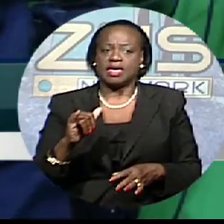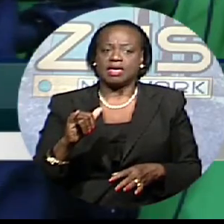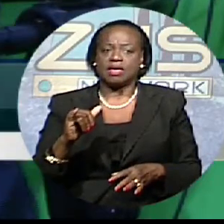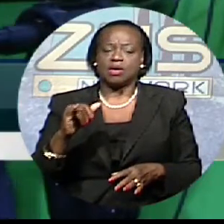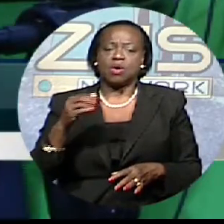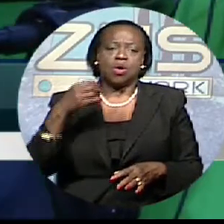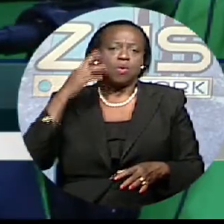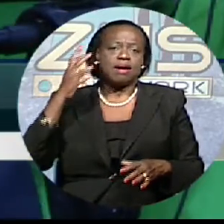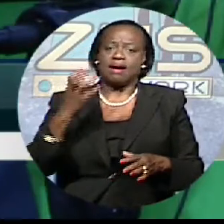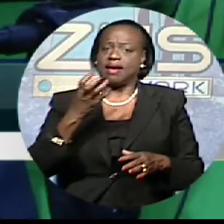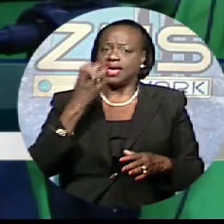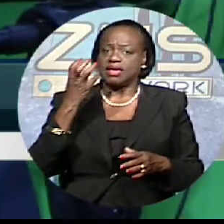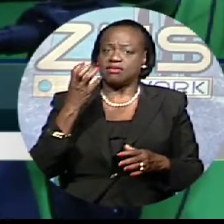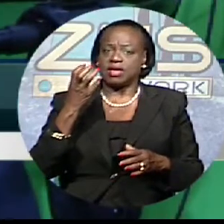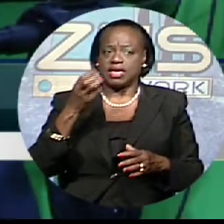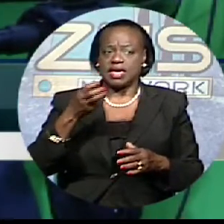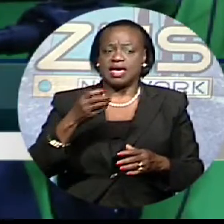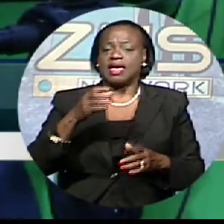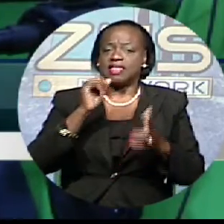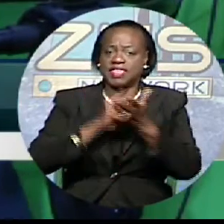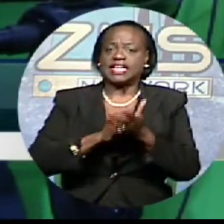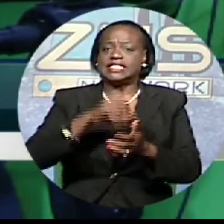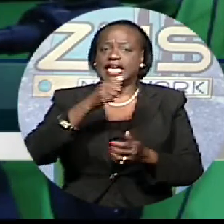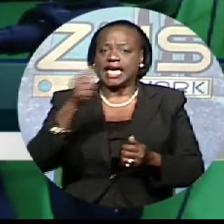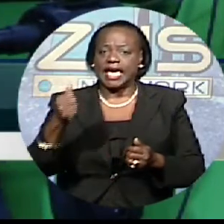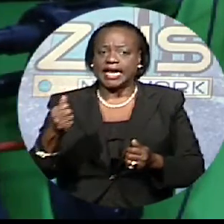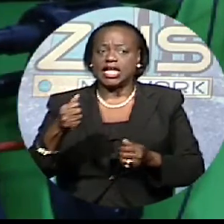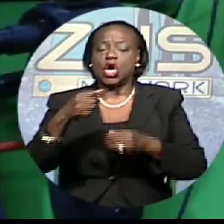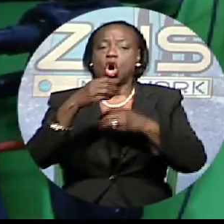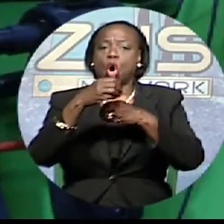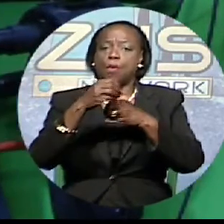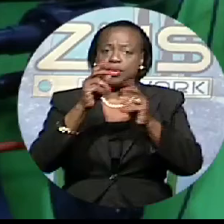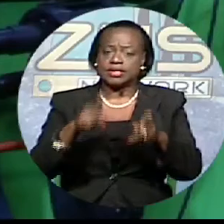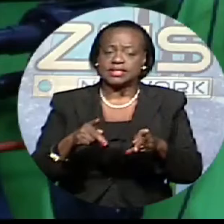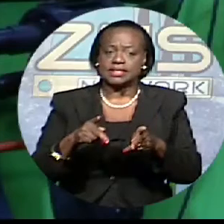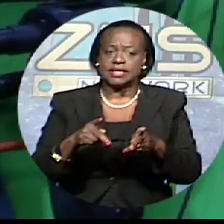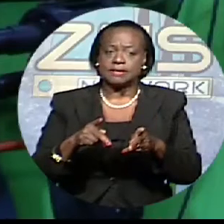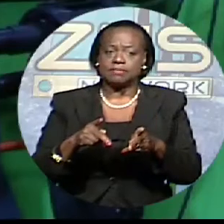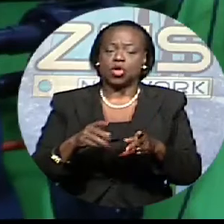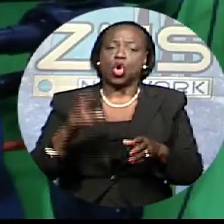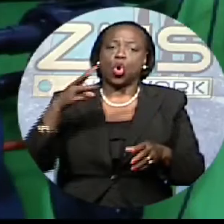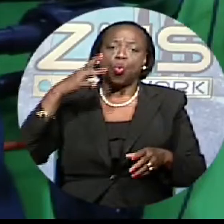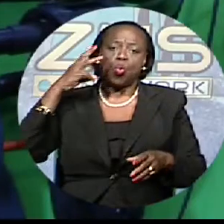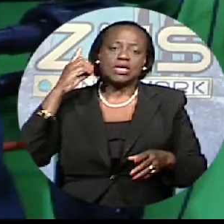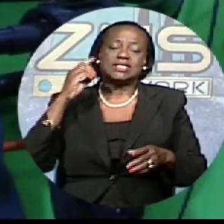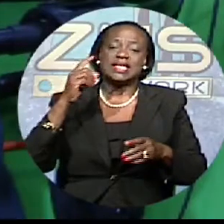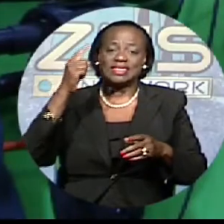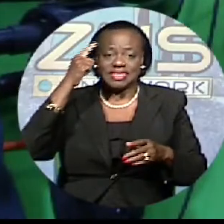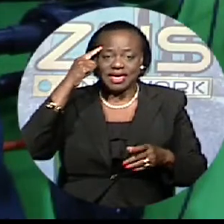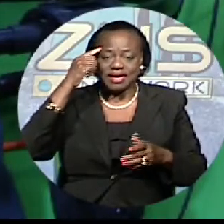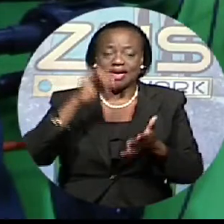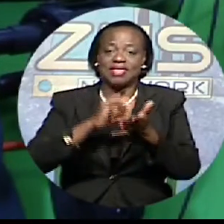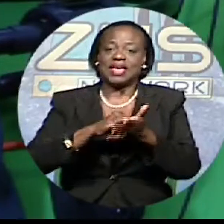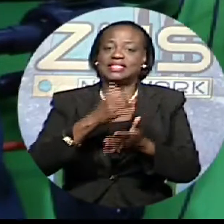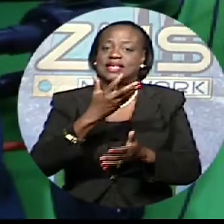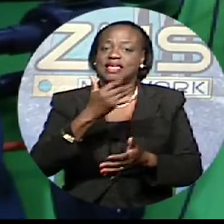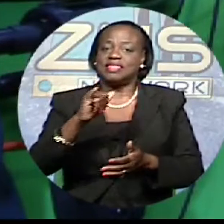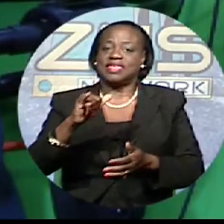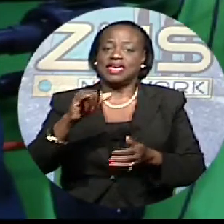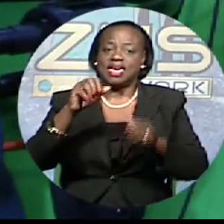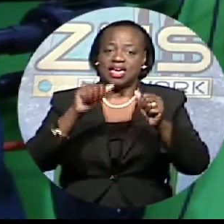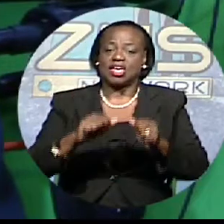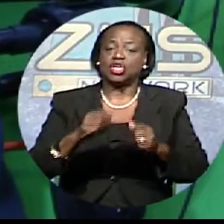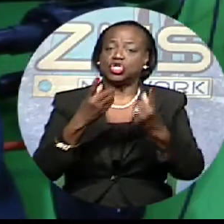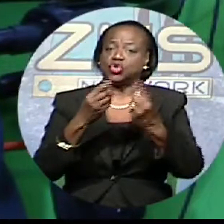flabbergasted and outraged that any officer, president or otherwise, would think that they could do those